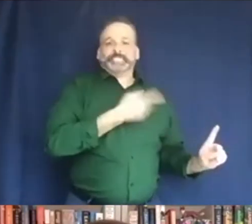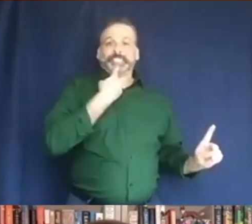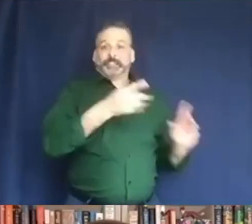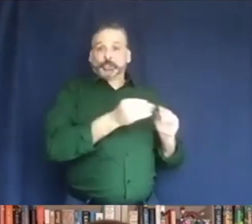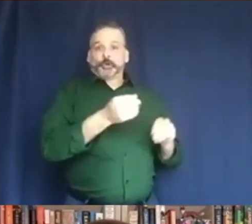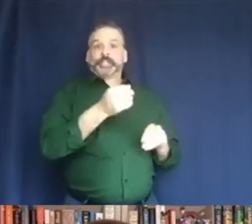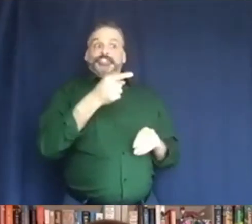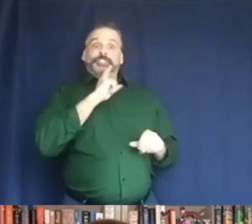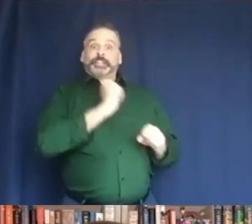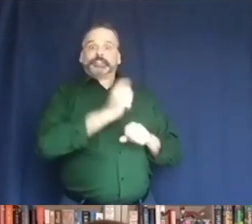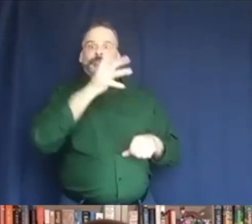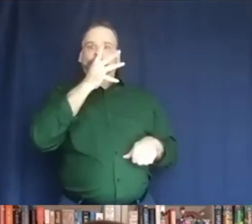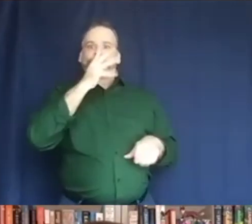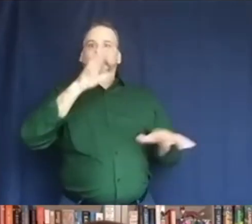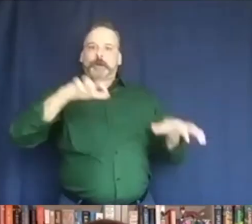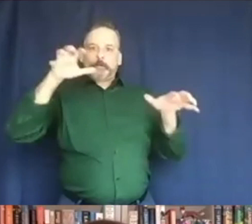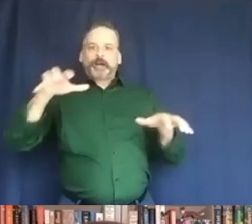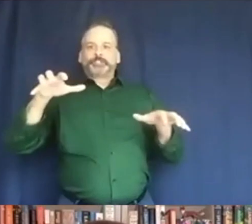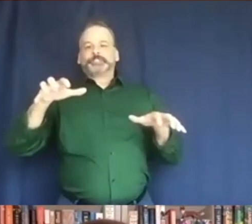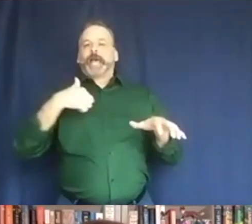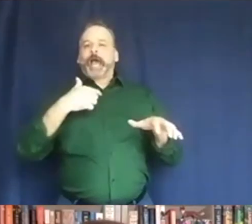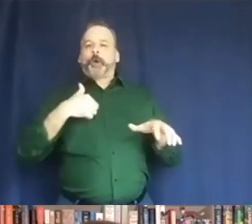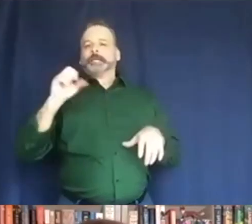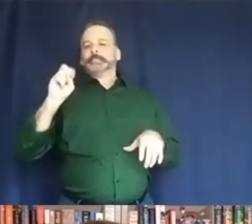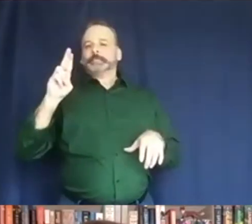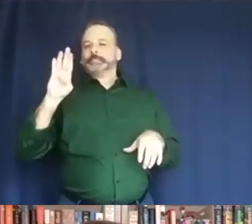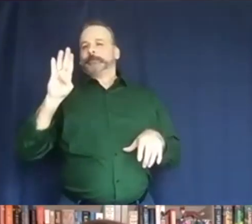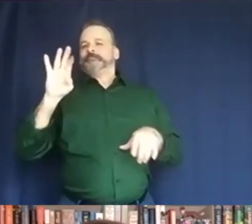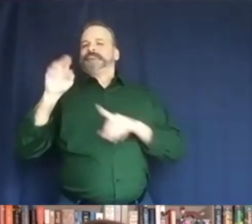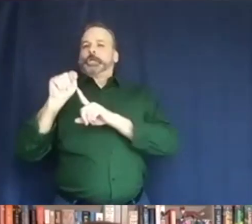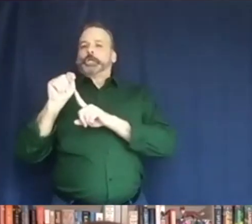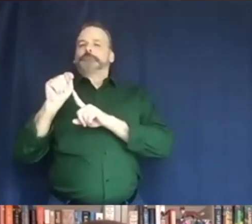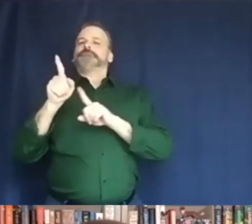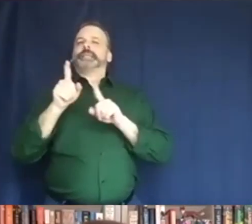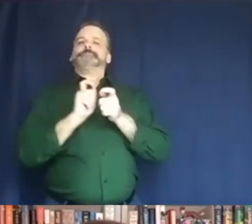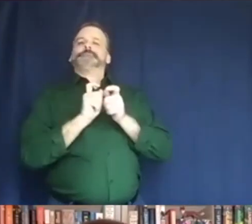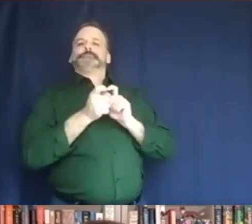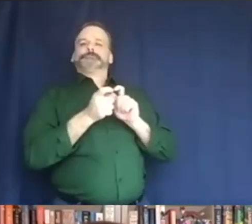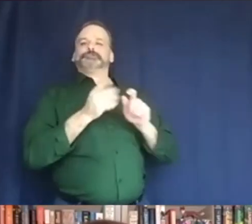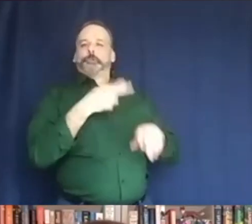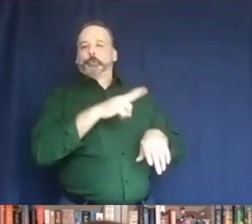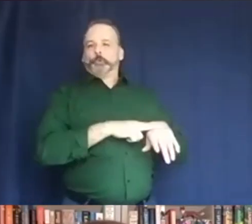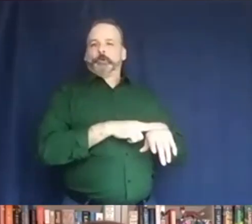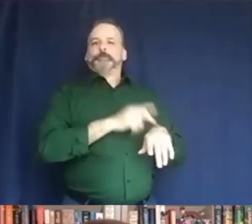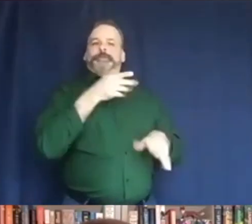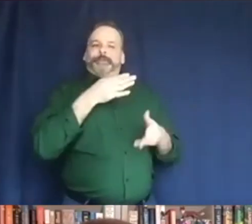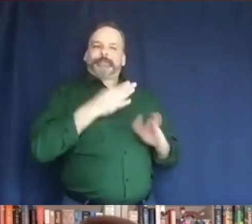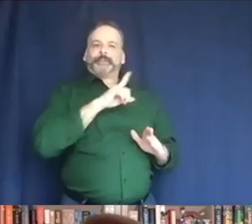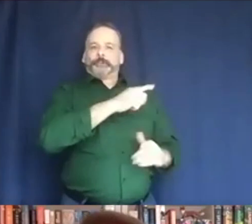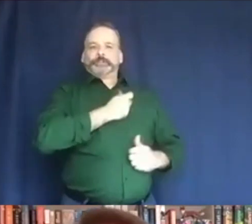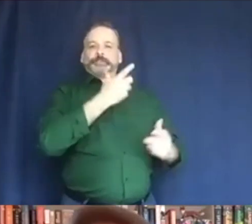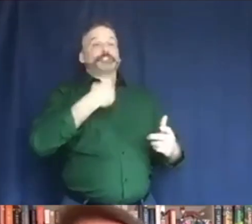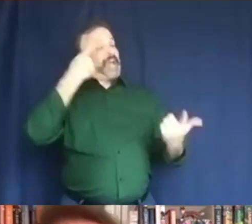monsters, was kind of my way of subverting that. And kind of giving her a voice. So, yeah, I agree with